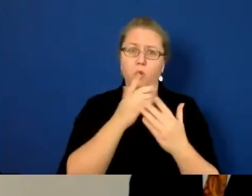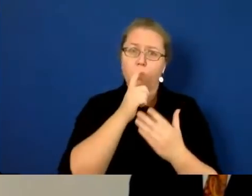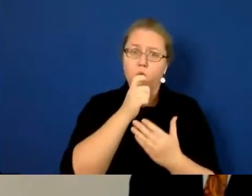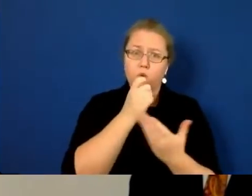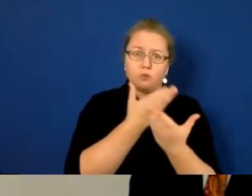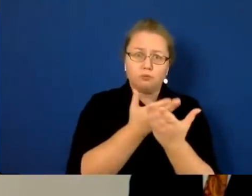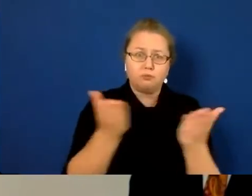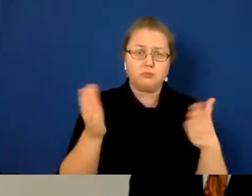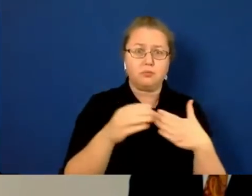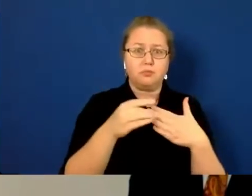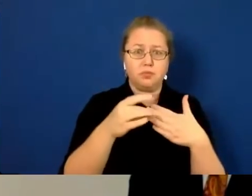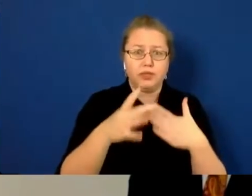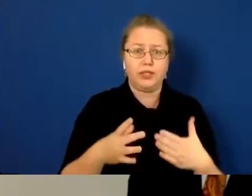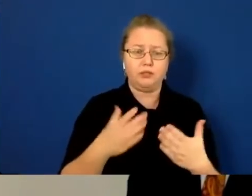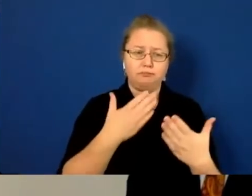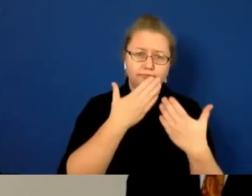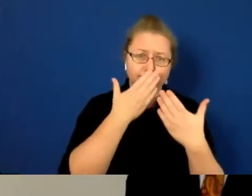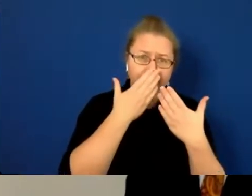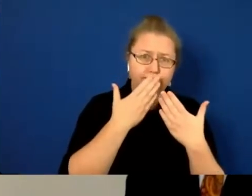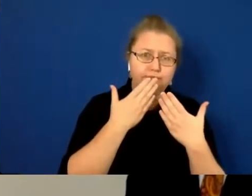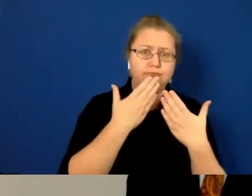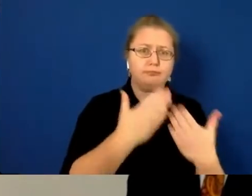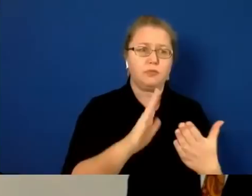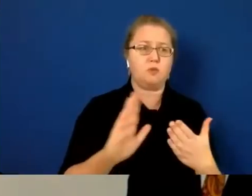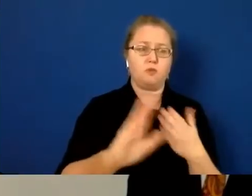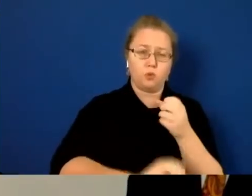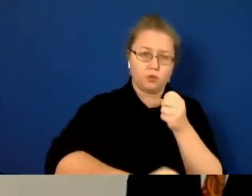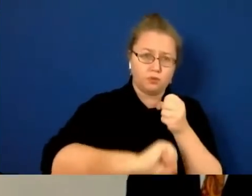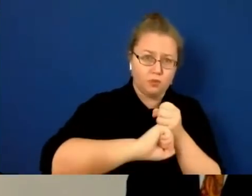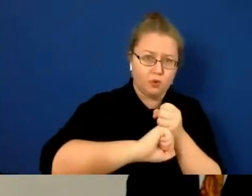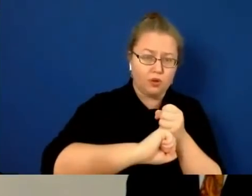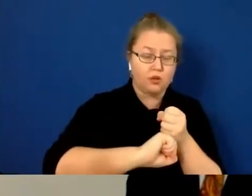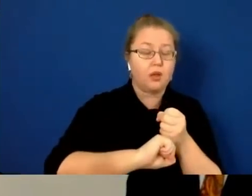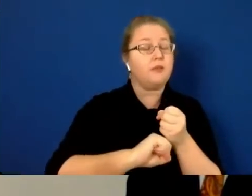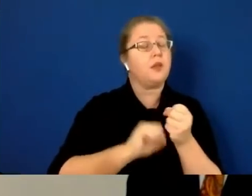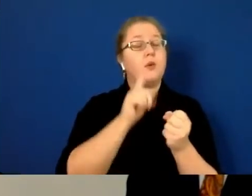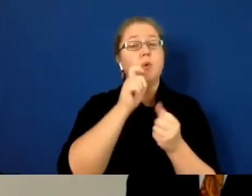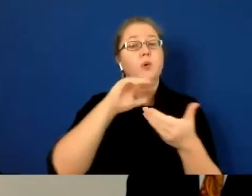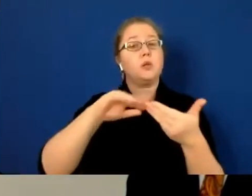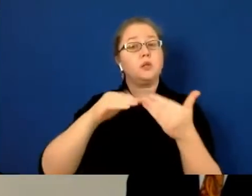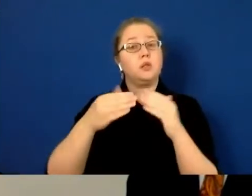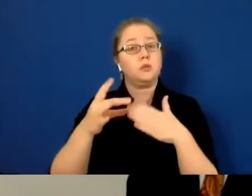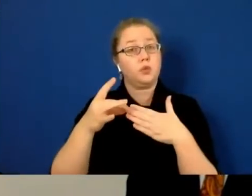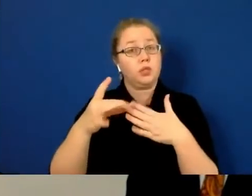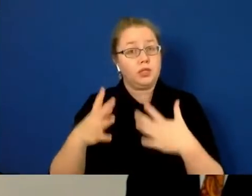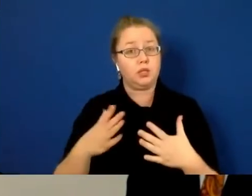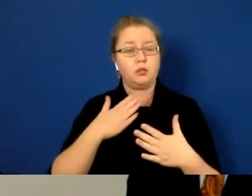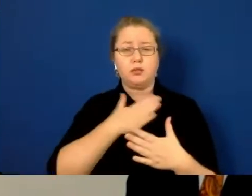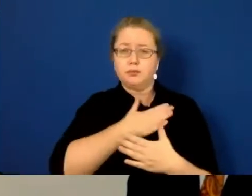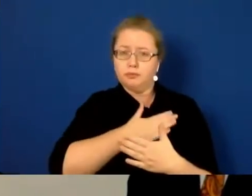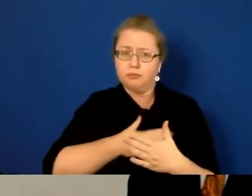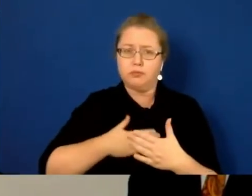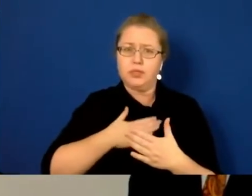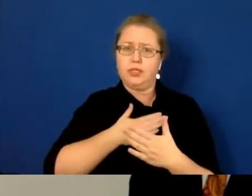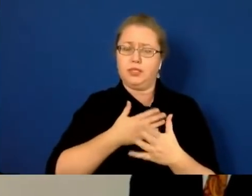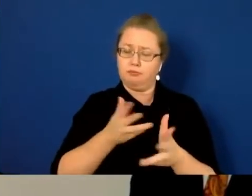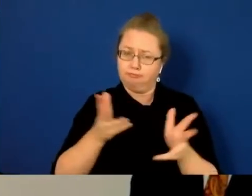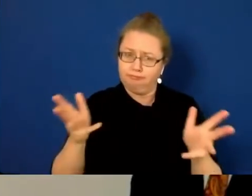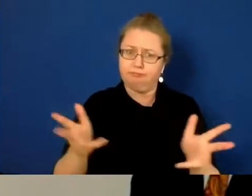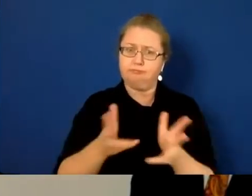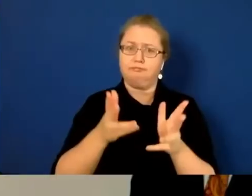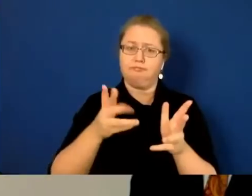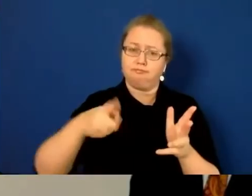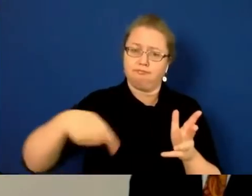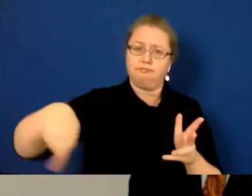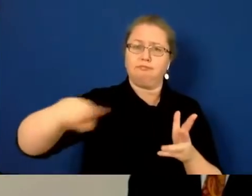importance when we're going through a crisis like these, the importance of having our faith community to support us in doing the